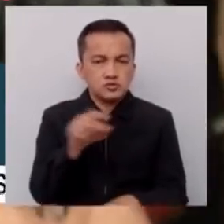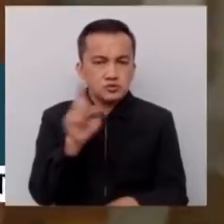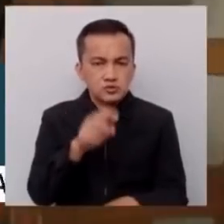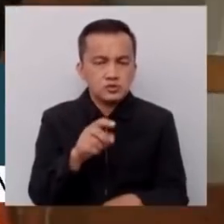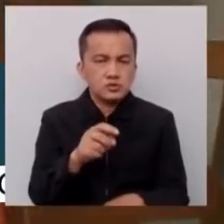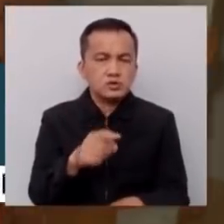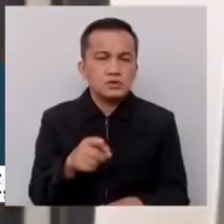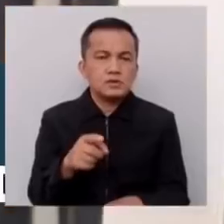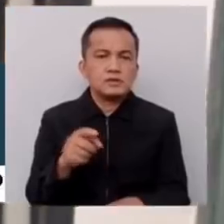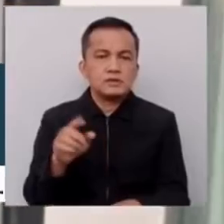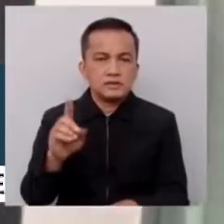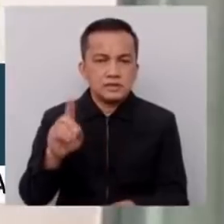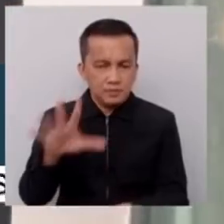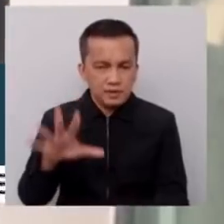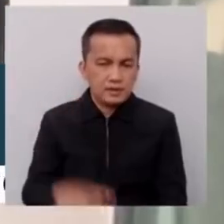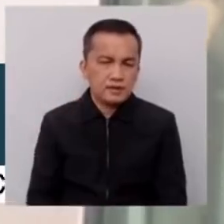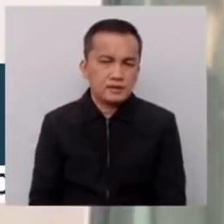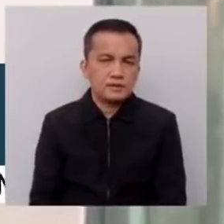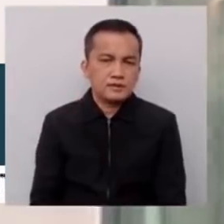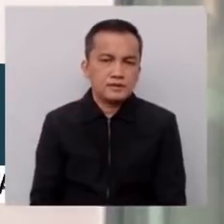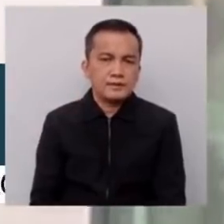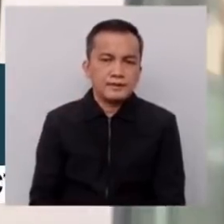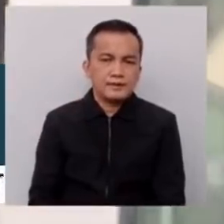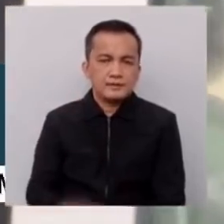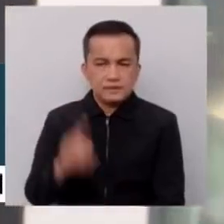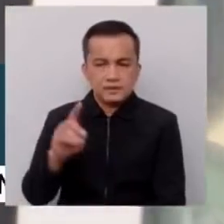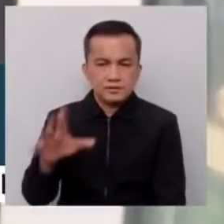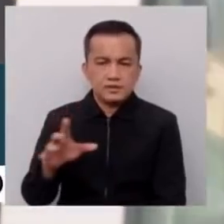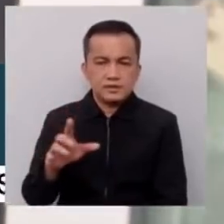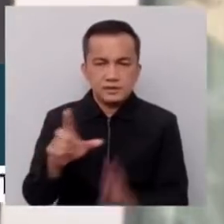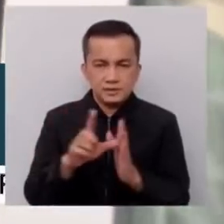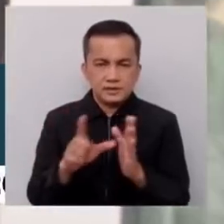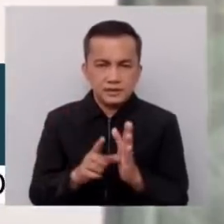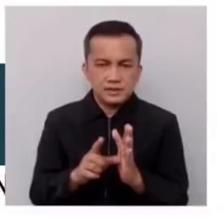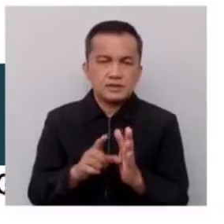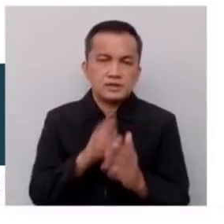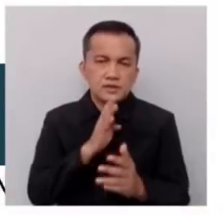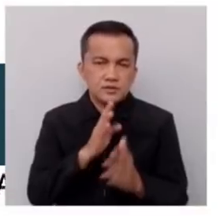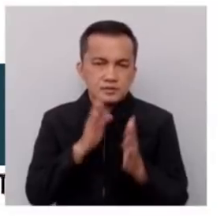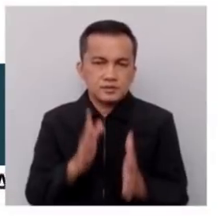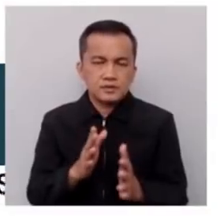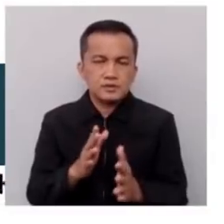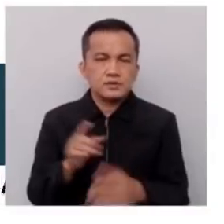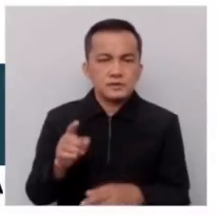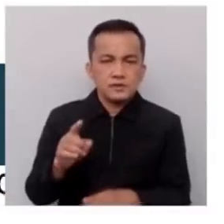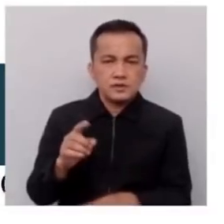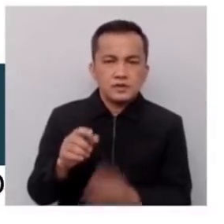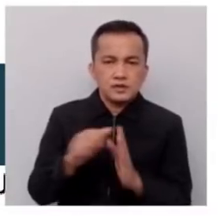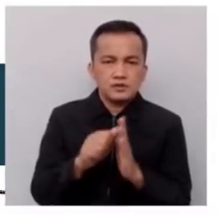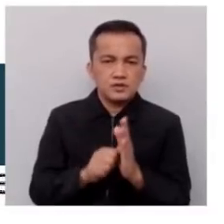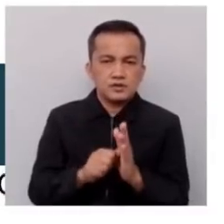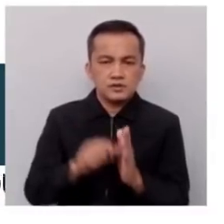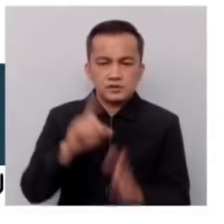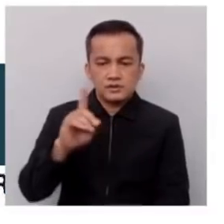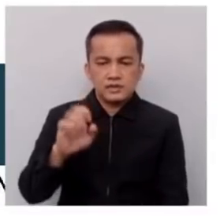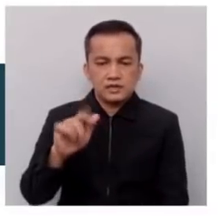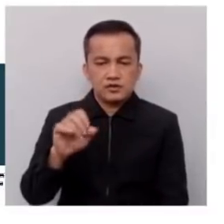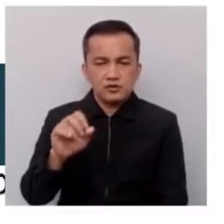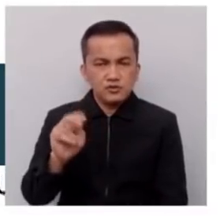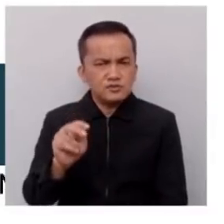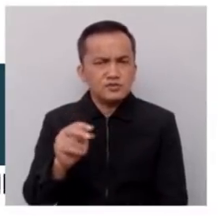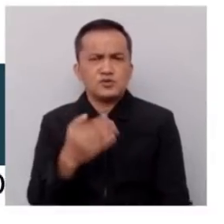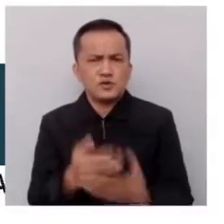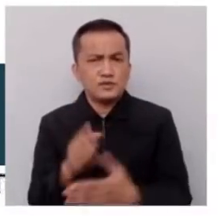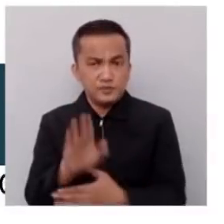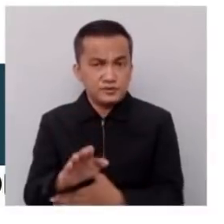Leila de Lima. Joining us now is Senator de Lima's legal counsel and spokesperson, Attorney Dino De Leon. Attorney De Leon, good afternoon to you. Thanks for joining